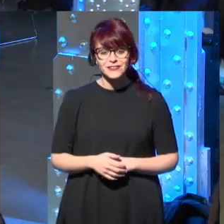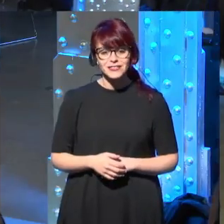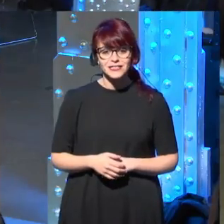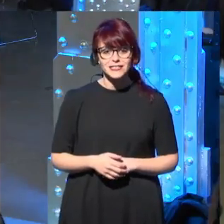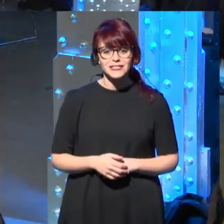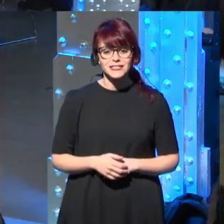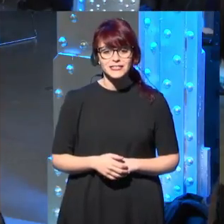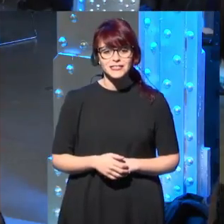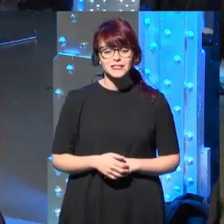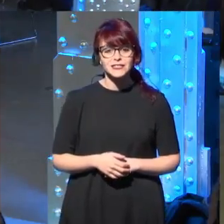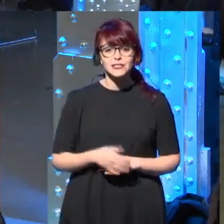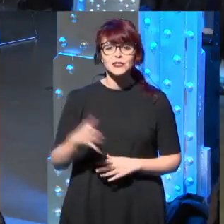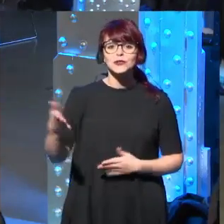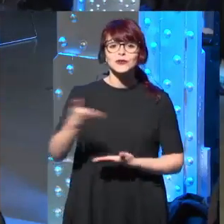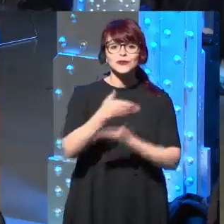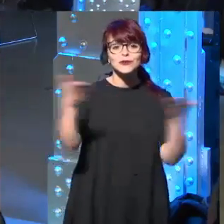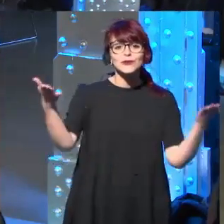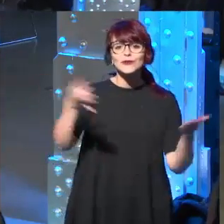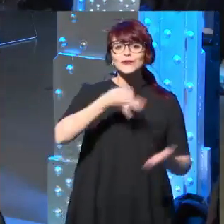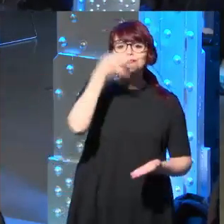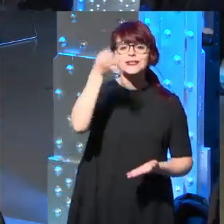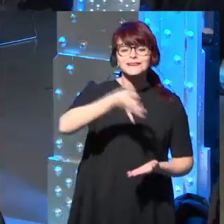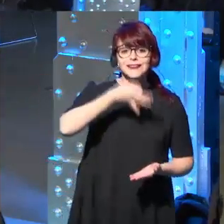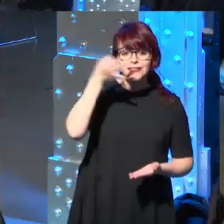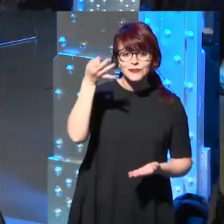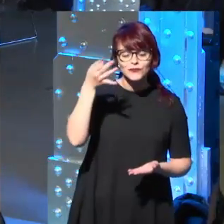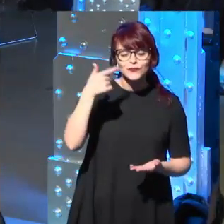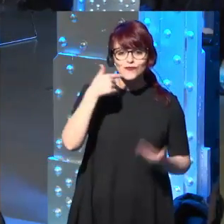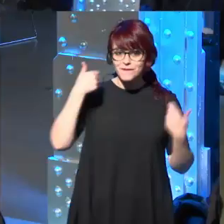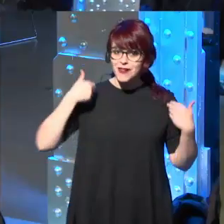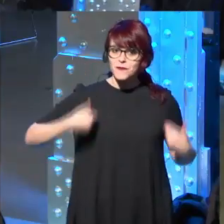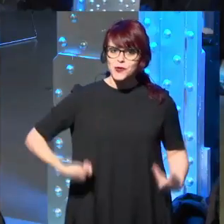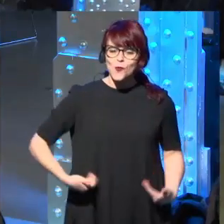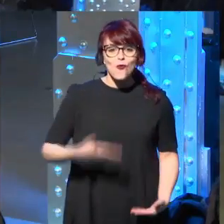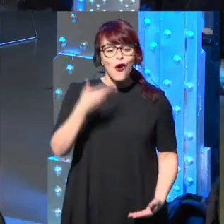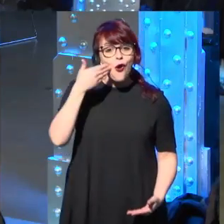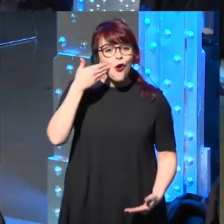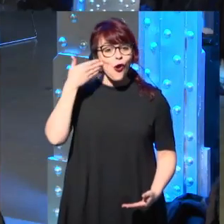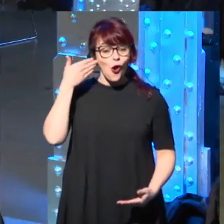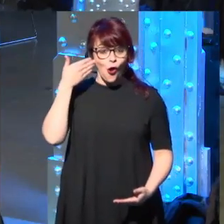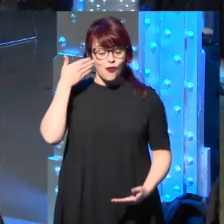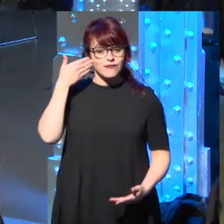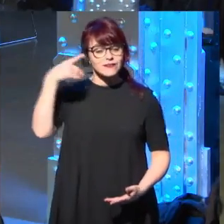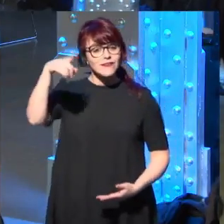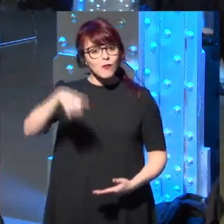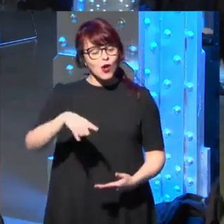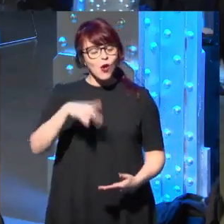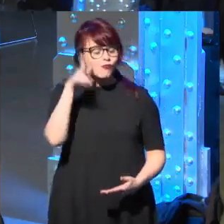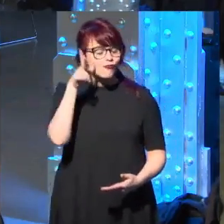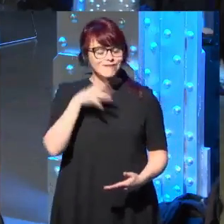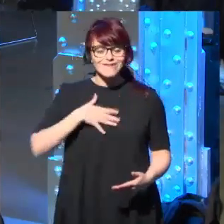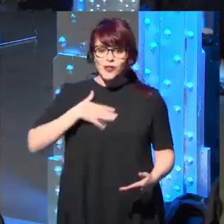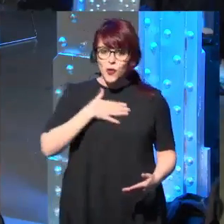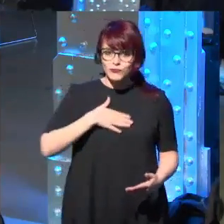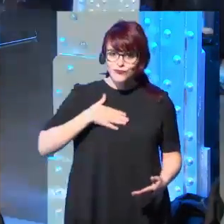Buenas tardes. Good afternoon, everyone. It is for me an honor and a